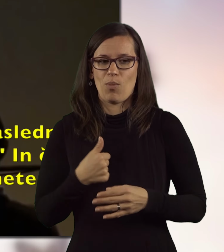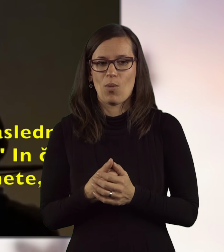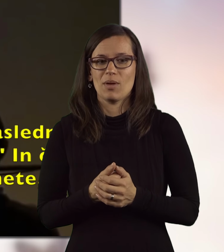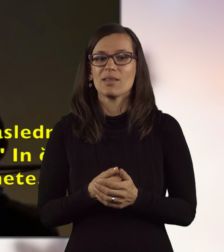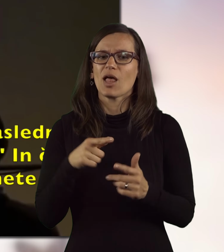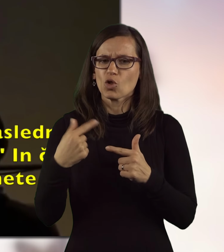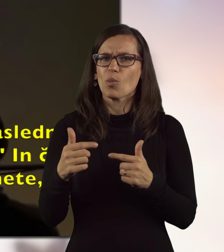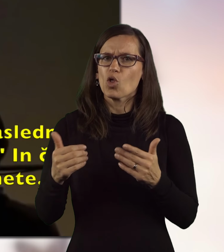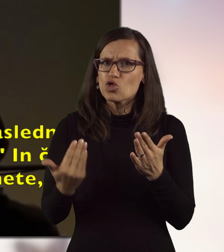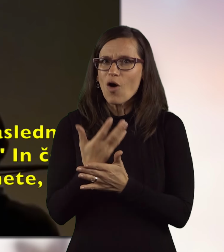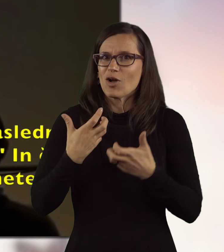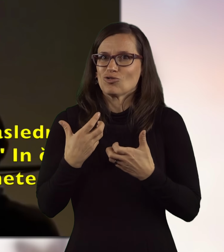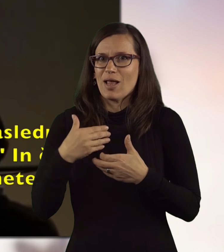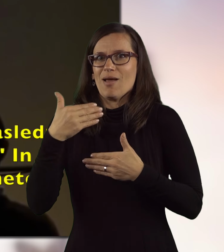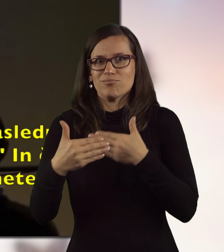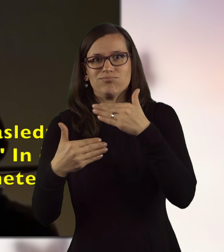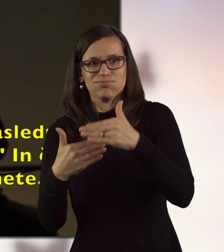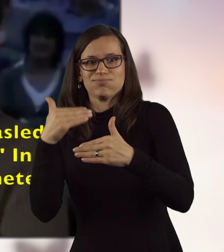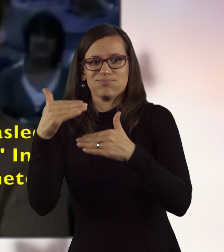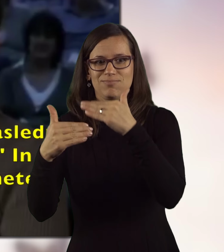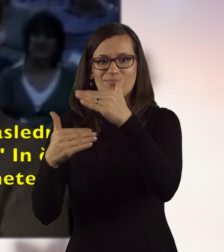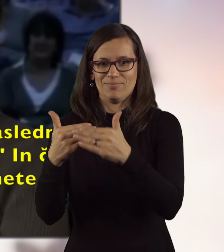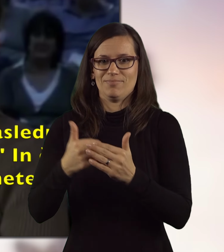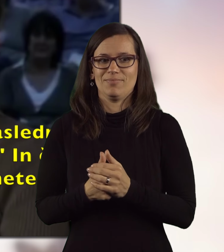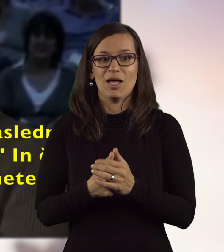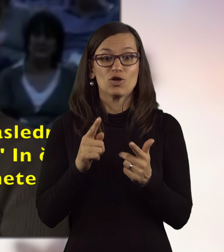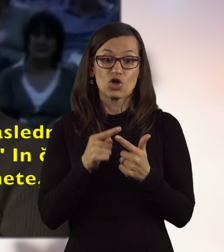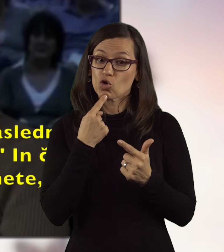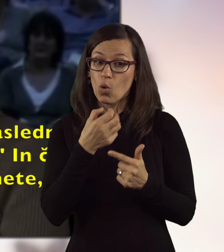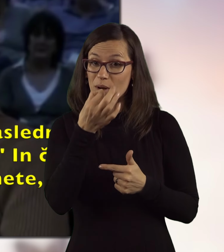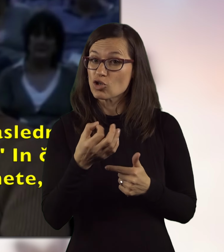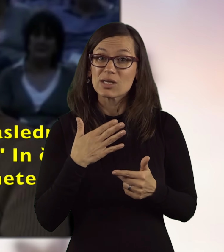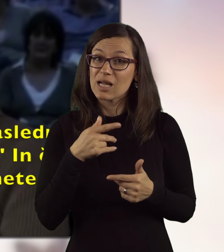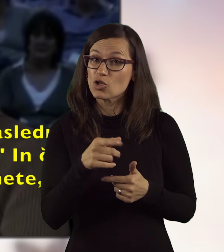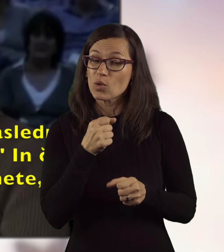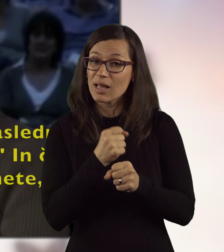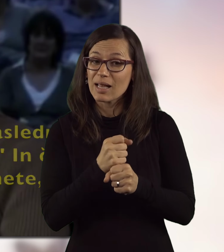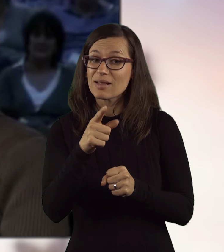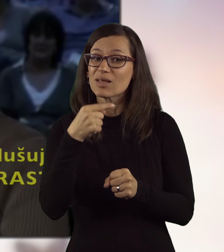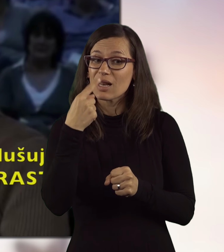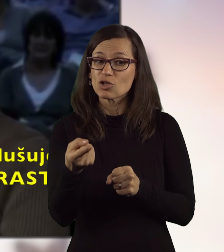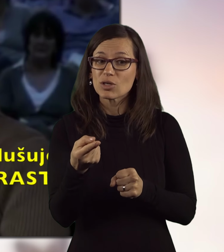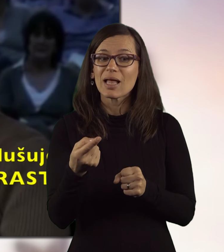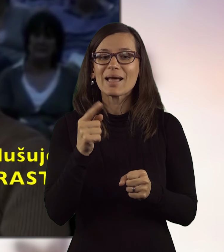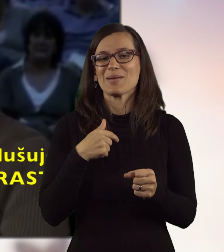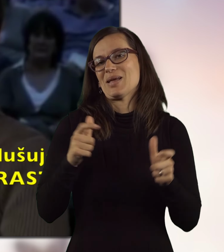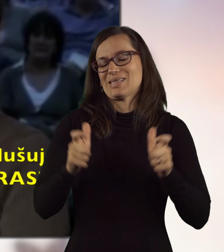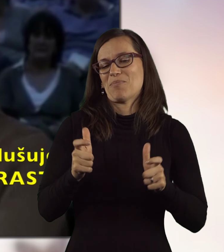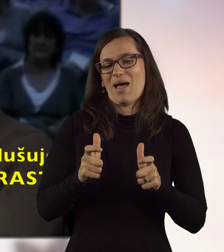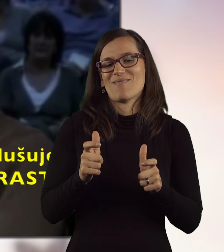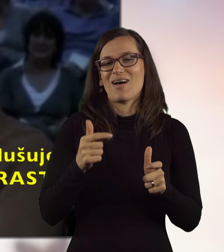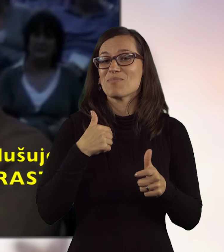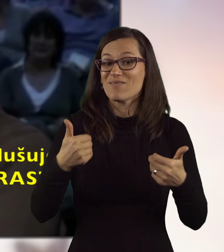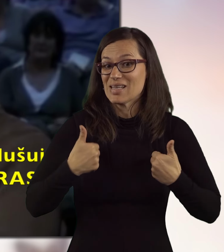life will stir up what I want to create next, and then I will. And if anyone asks you why you're doing it, you say, for the fun of it, for